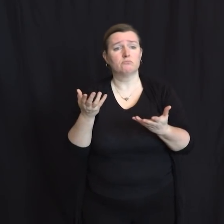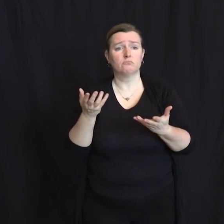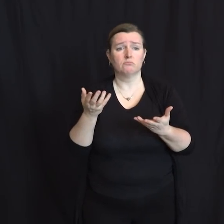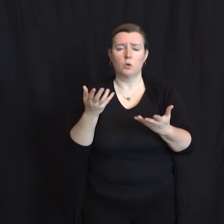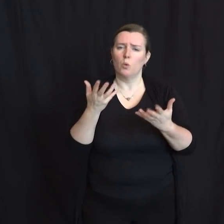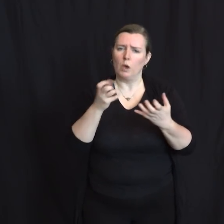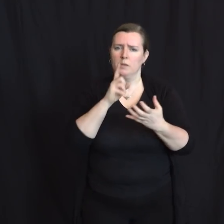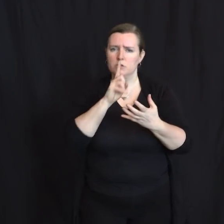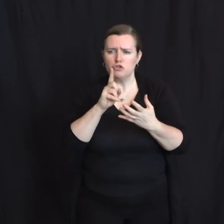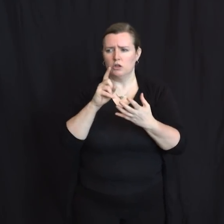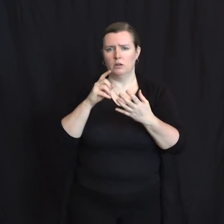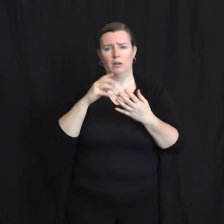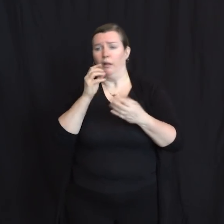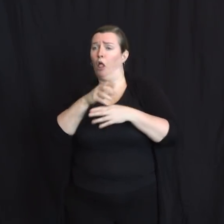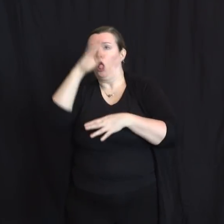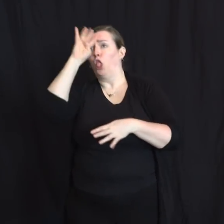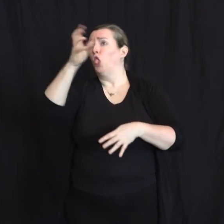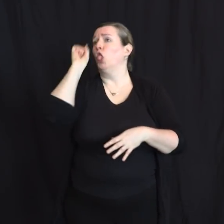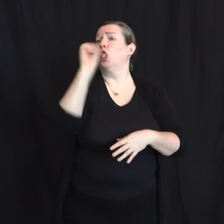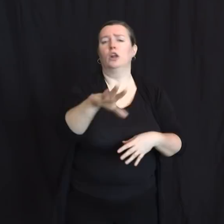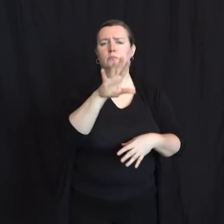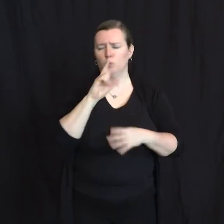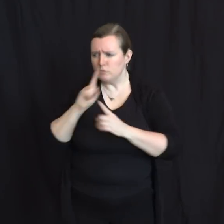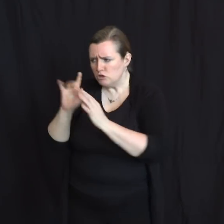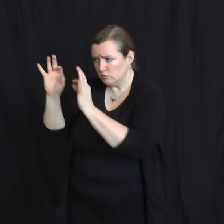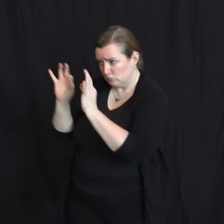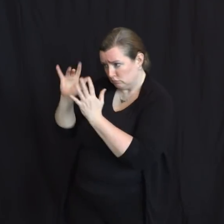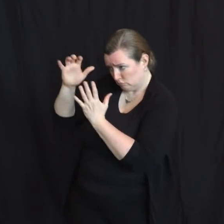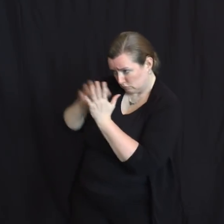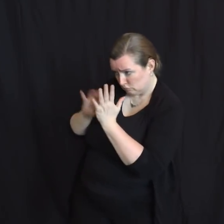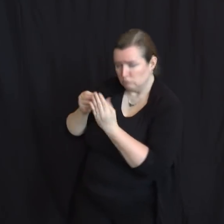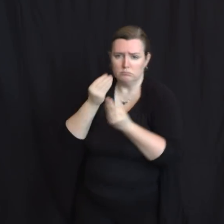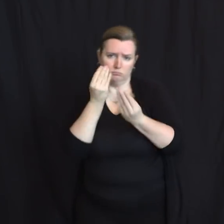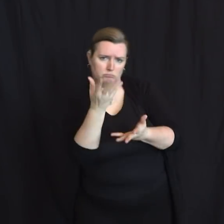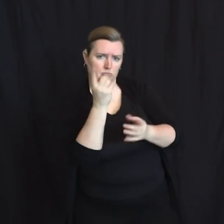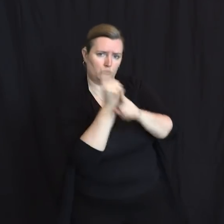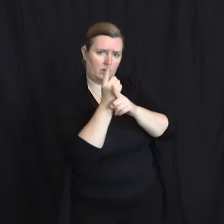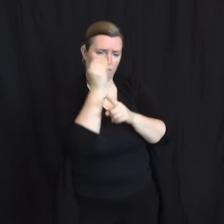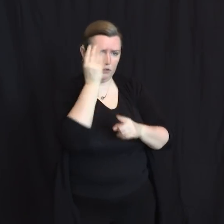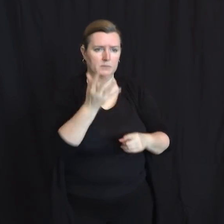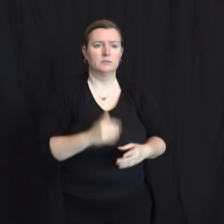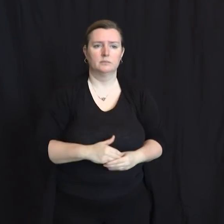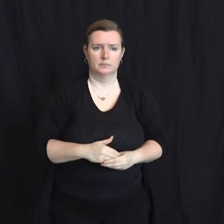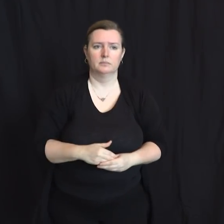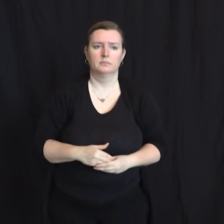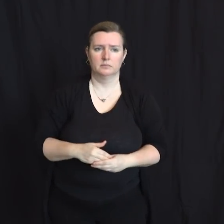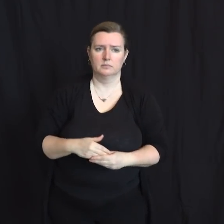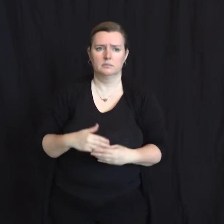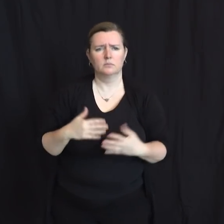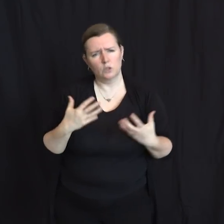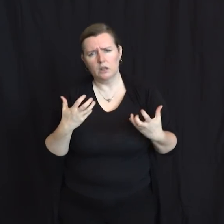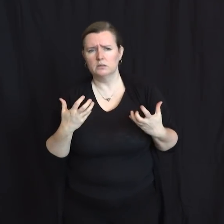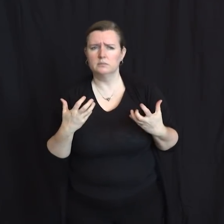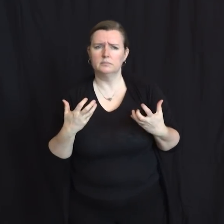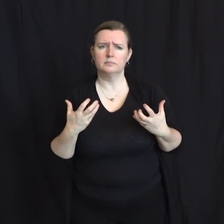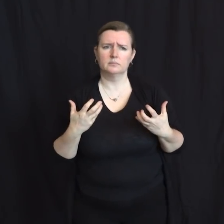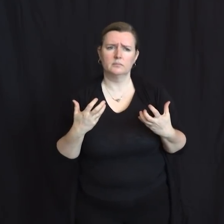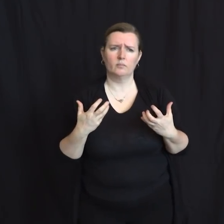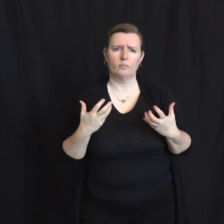these are principles, but we want to make sure that we're committed to them and you hold us to them in the absence of any